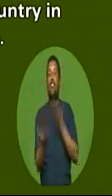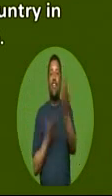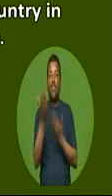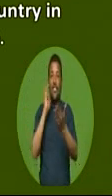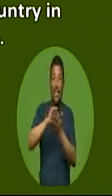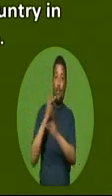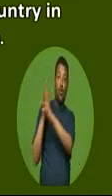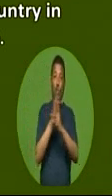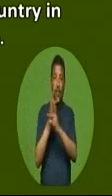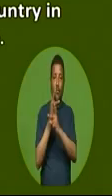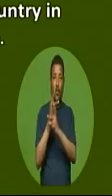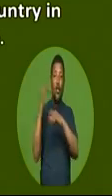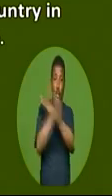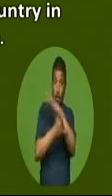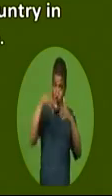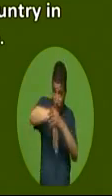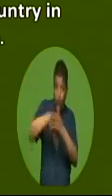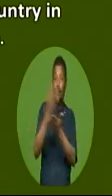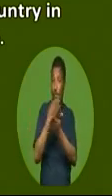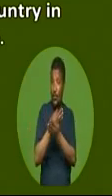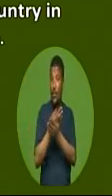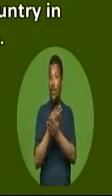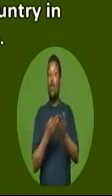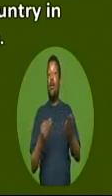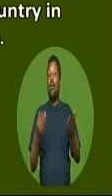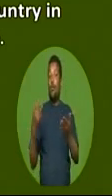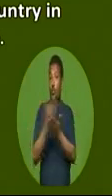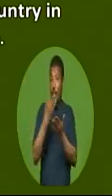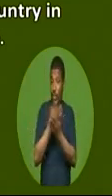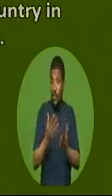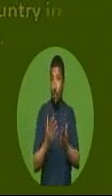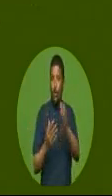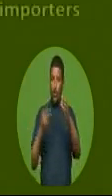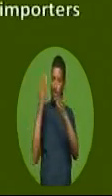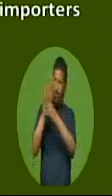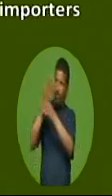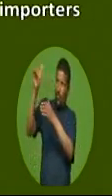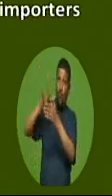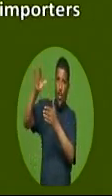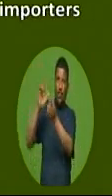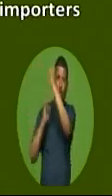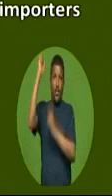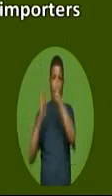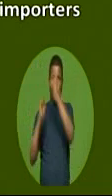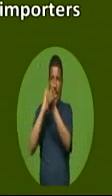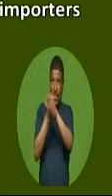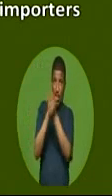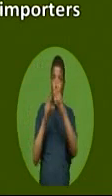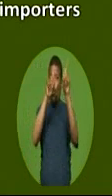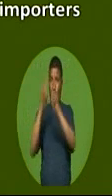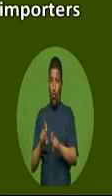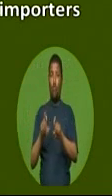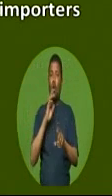protect domestic production by restricting foreign competition. Exchange controls